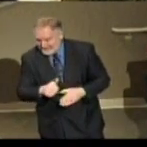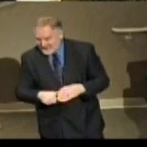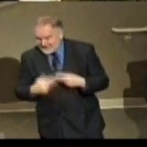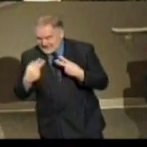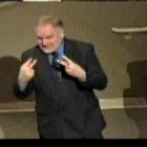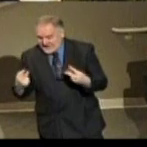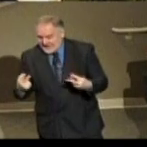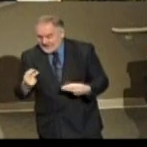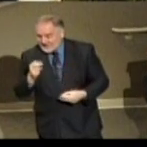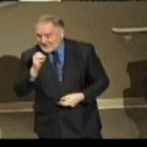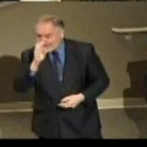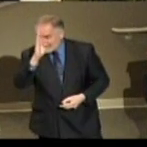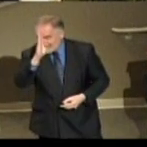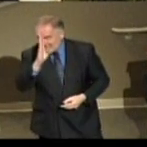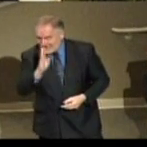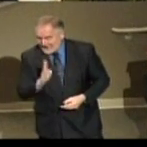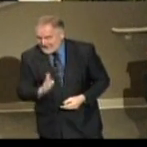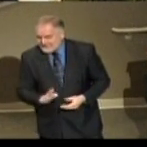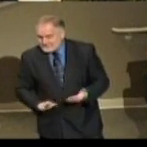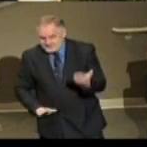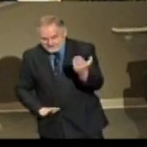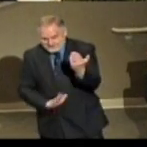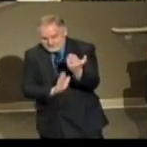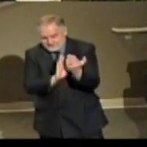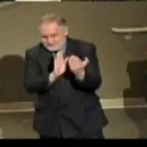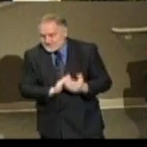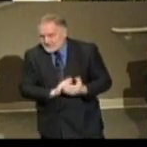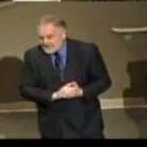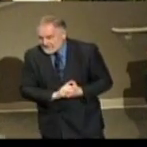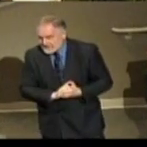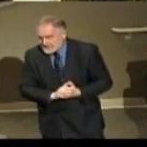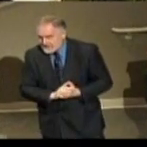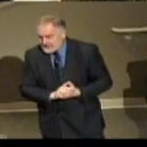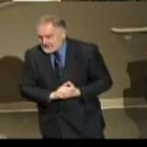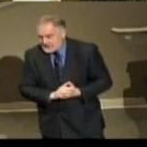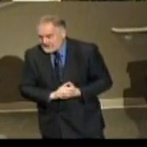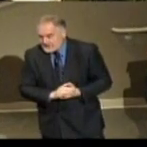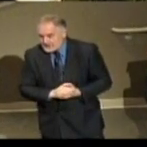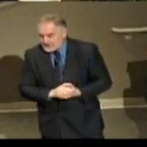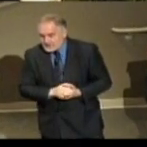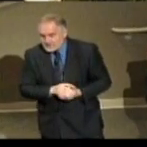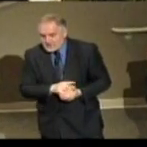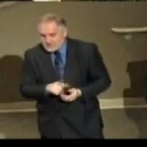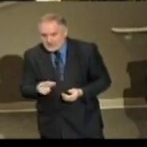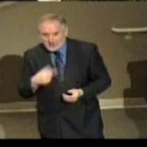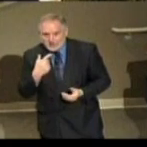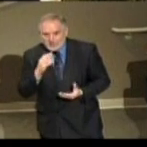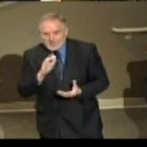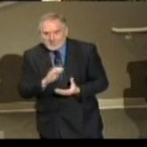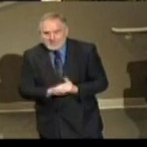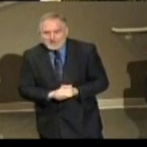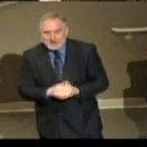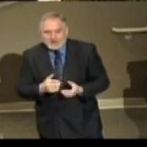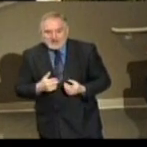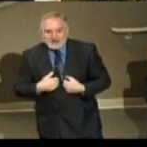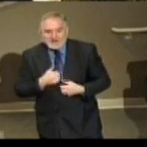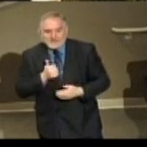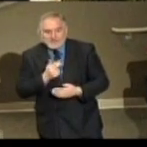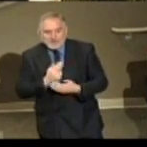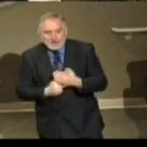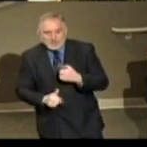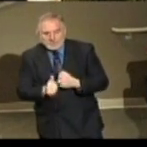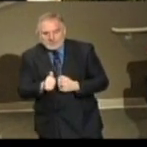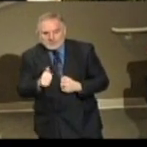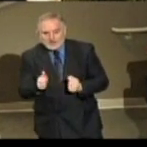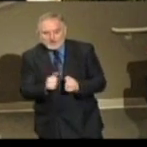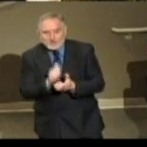in his presence. Those of you that are married, have you humbled yourself with your